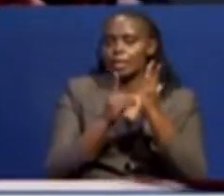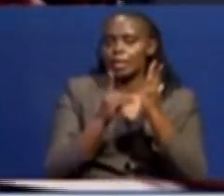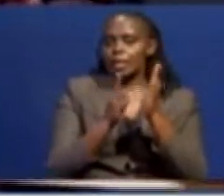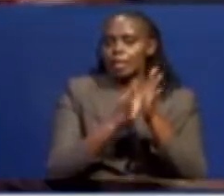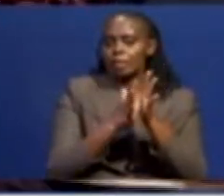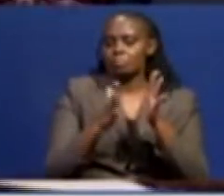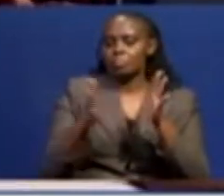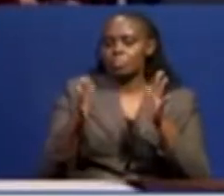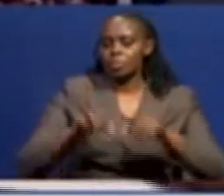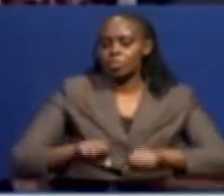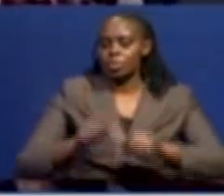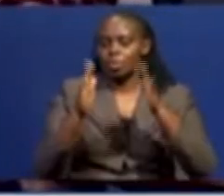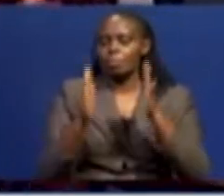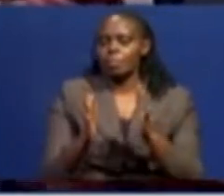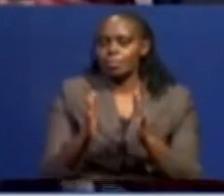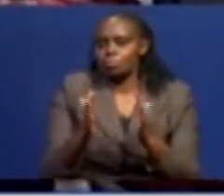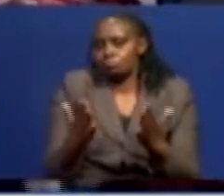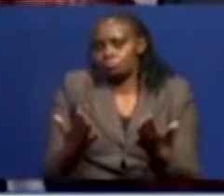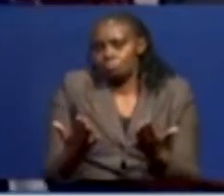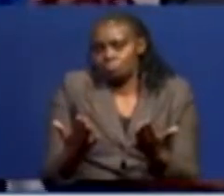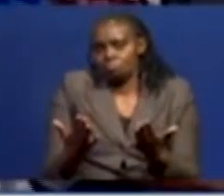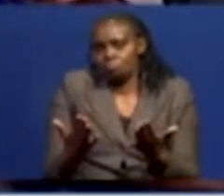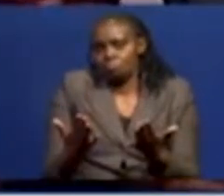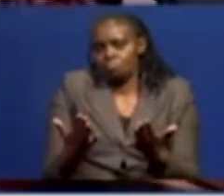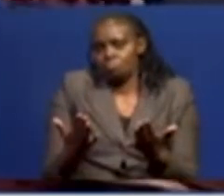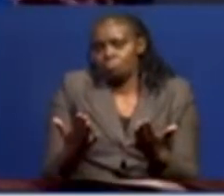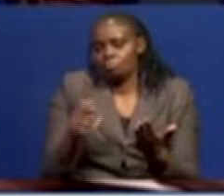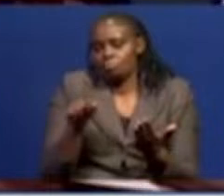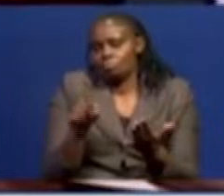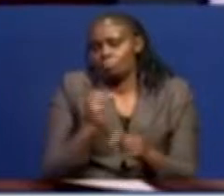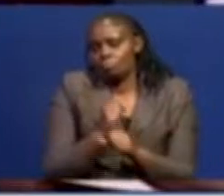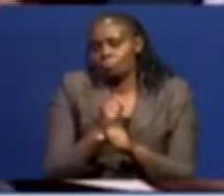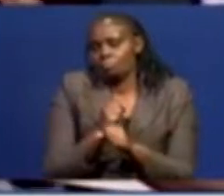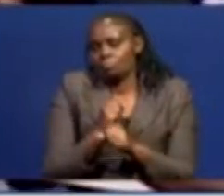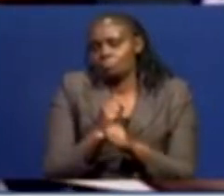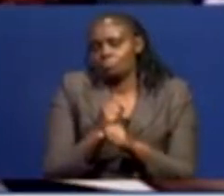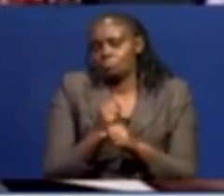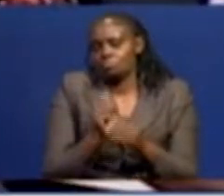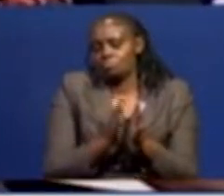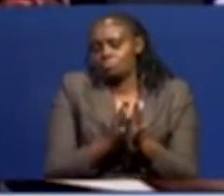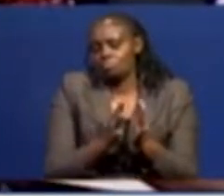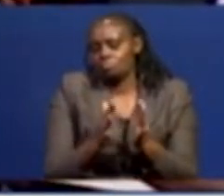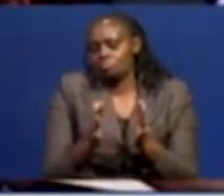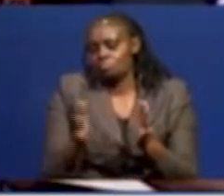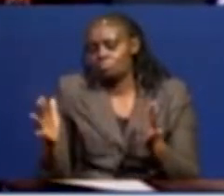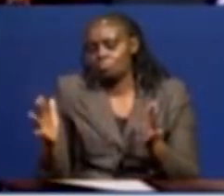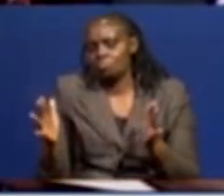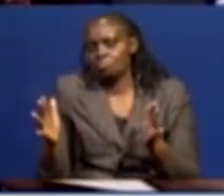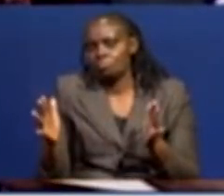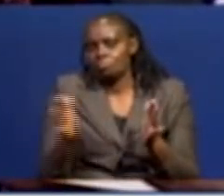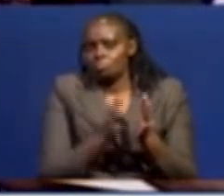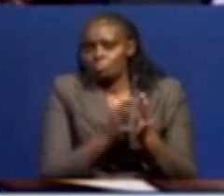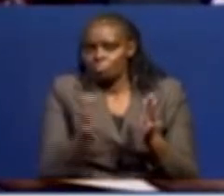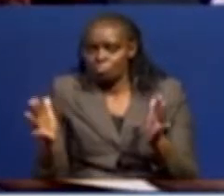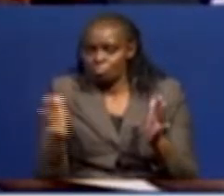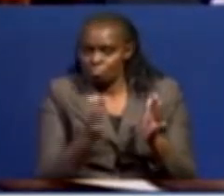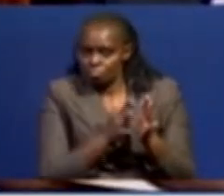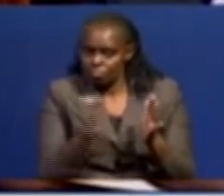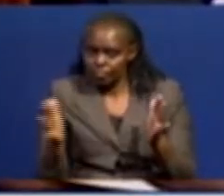When was the period of the chairperson supposed to run? It was supposed to run for a period of